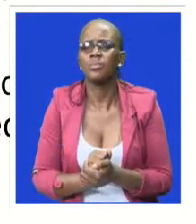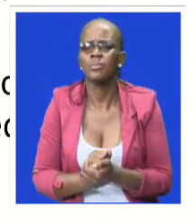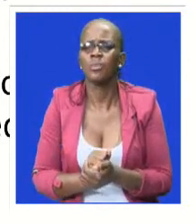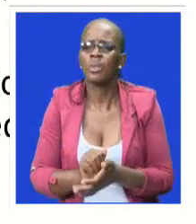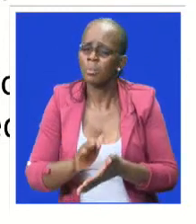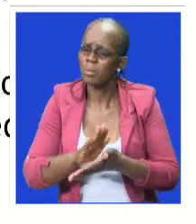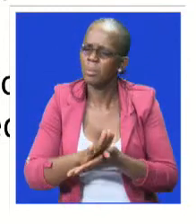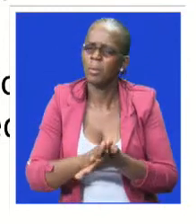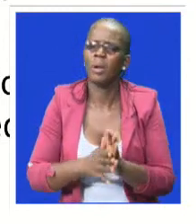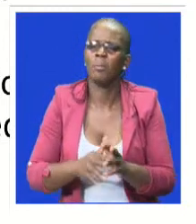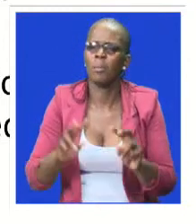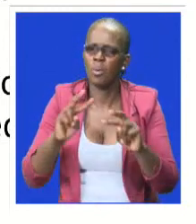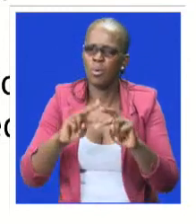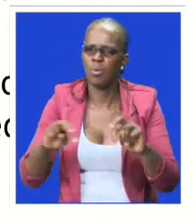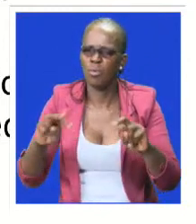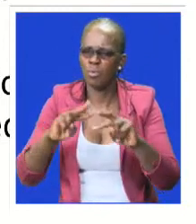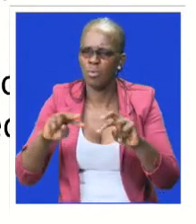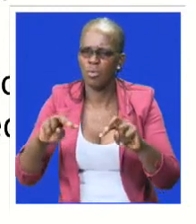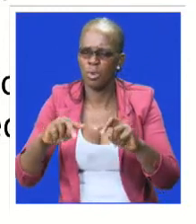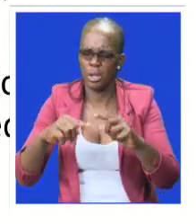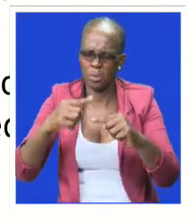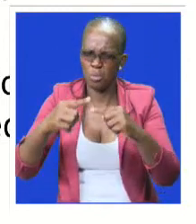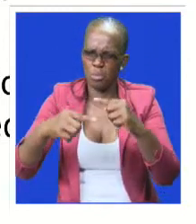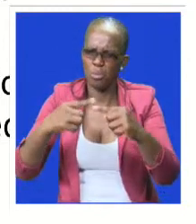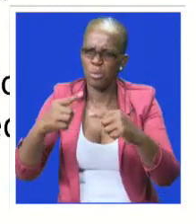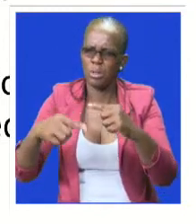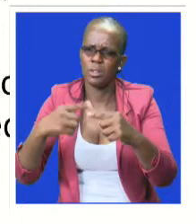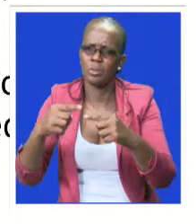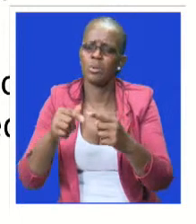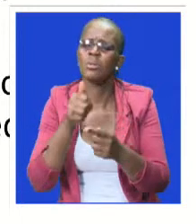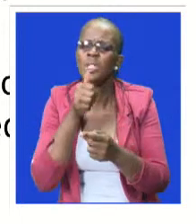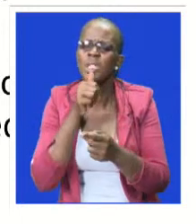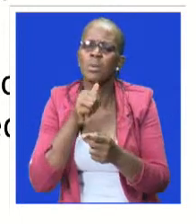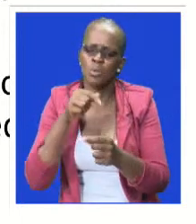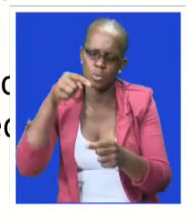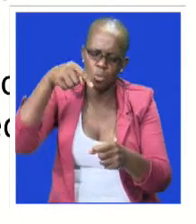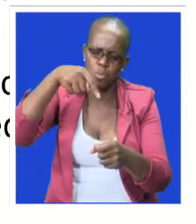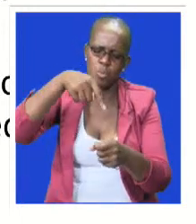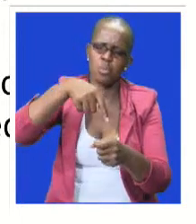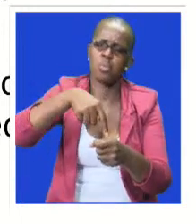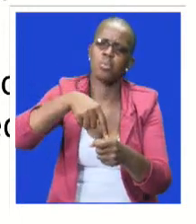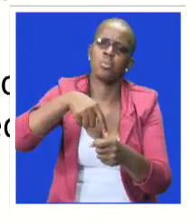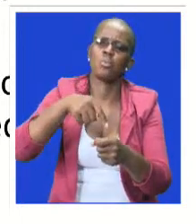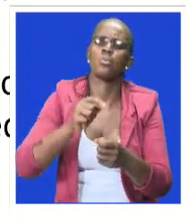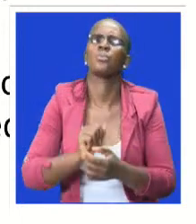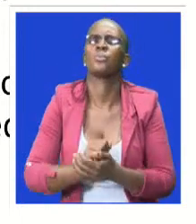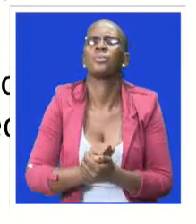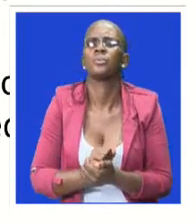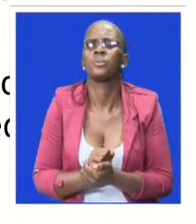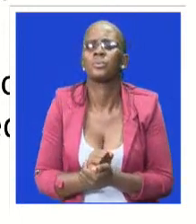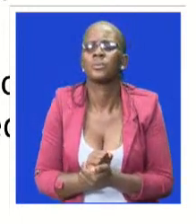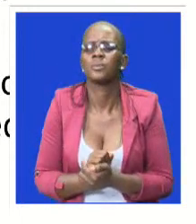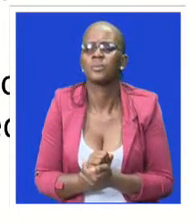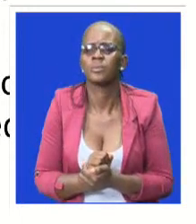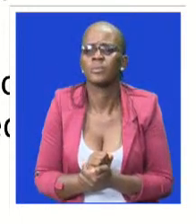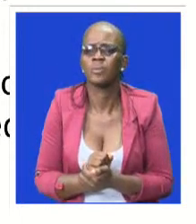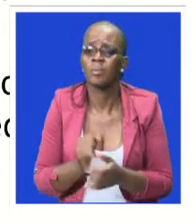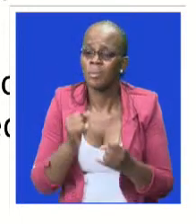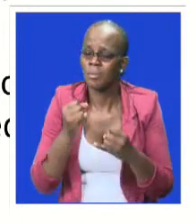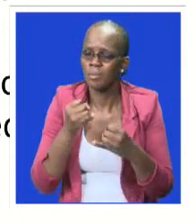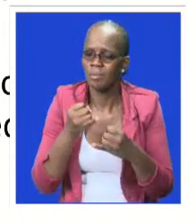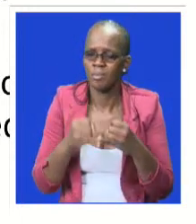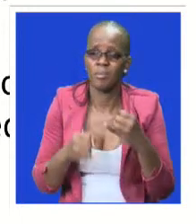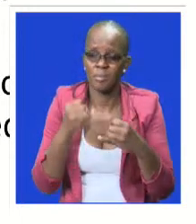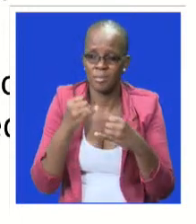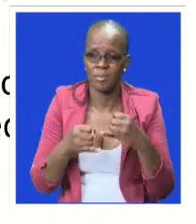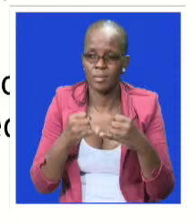spring hairs, and they use the holes with long hooked sticks. And then lastly,